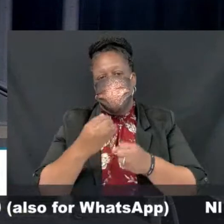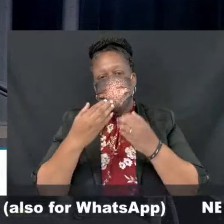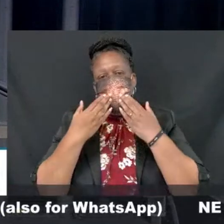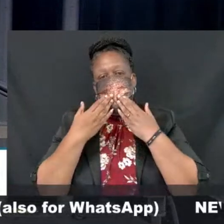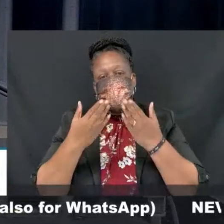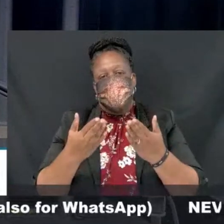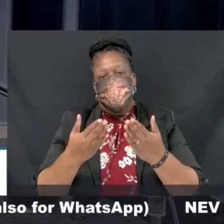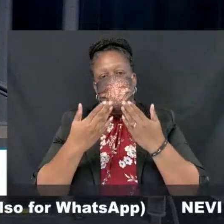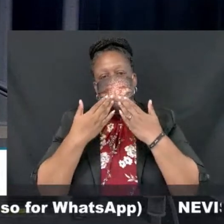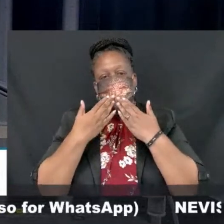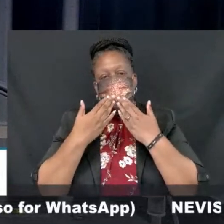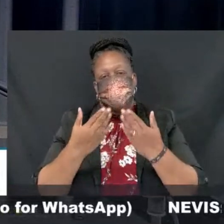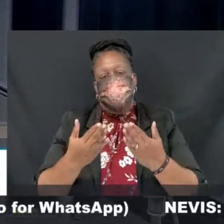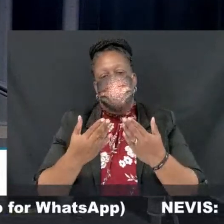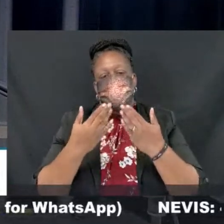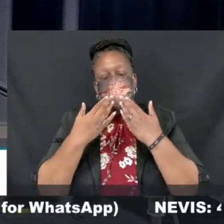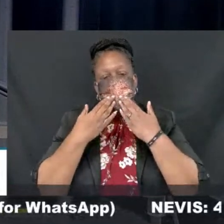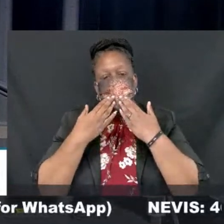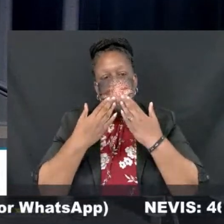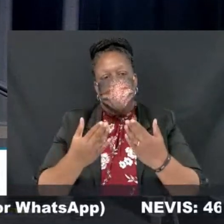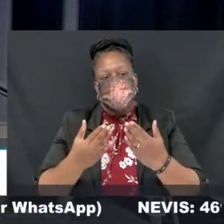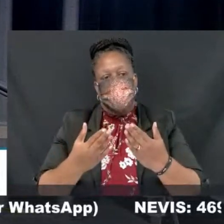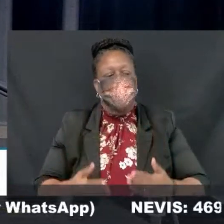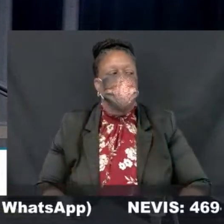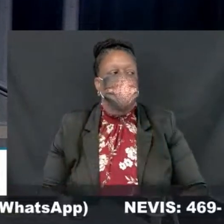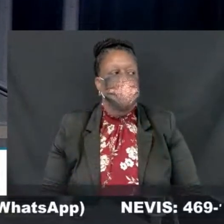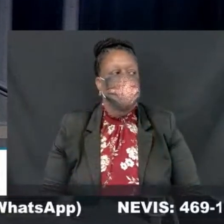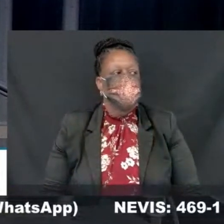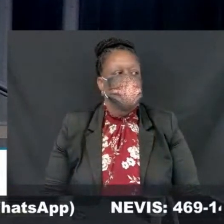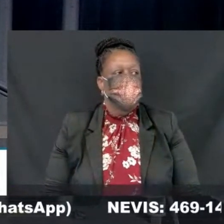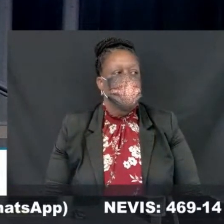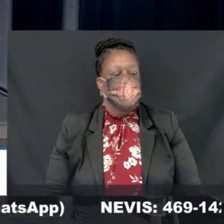thank you, thank you.